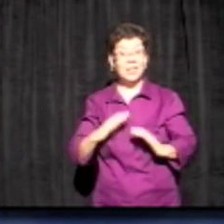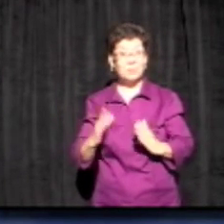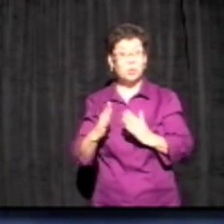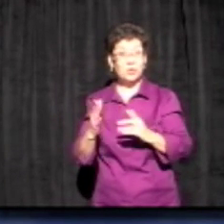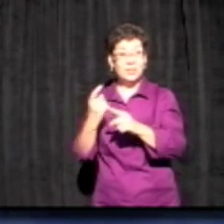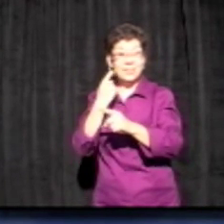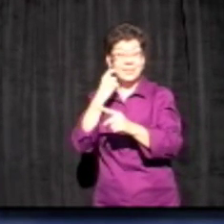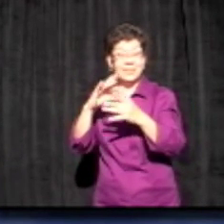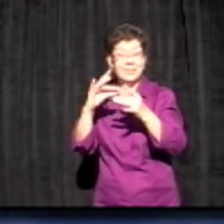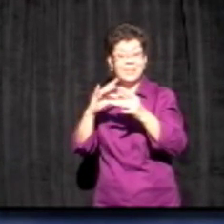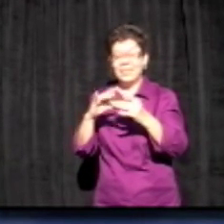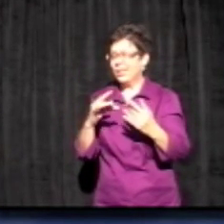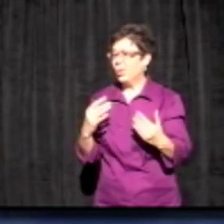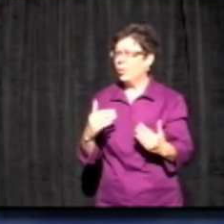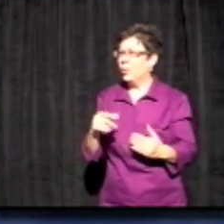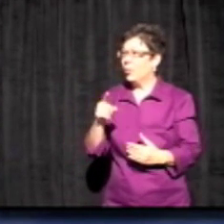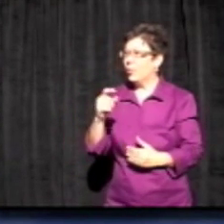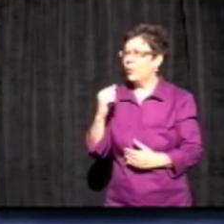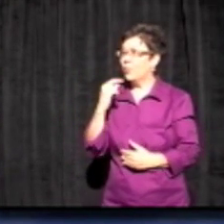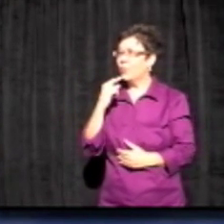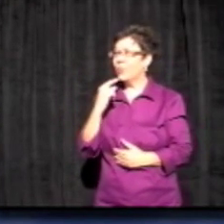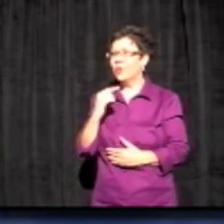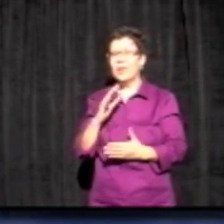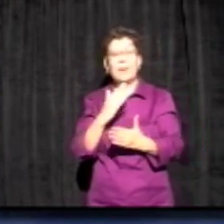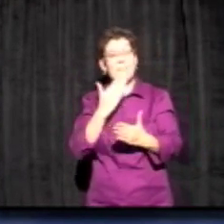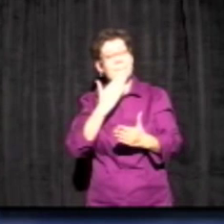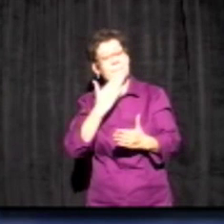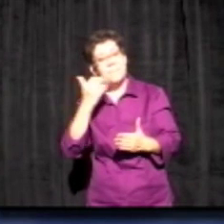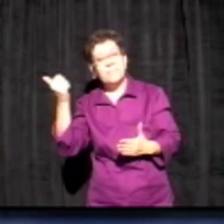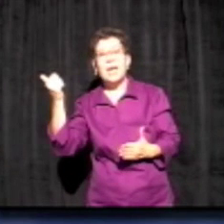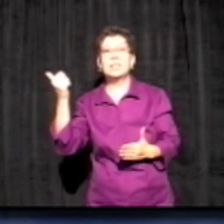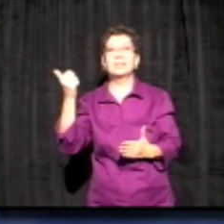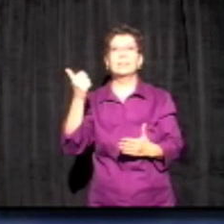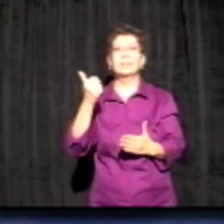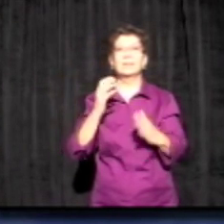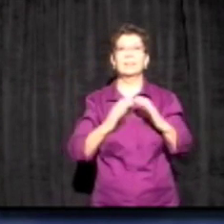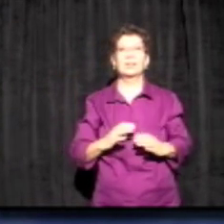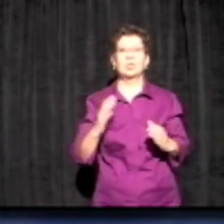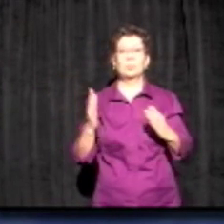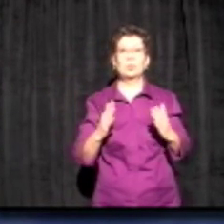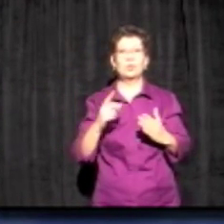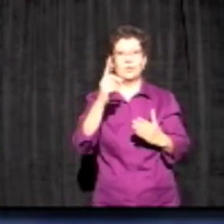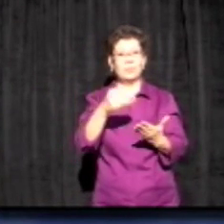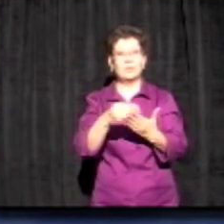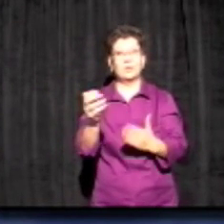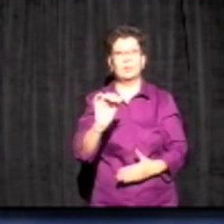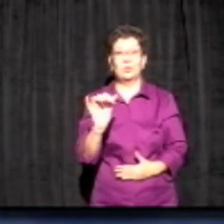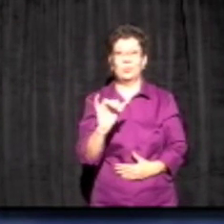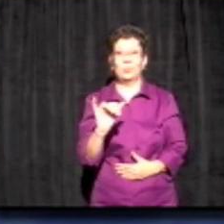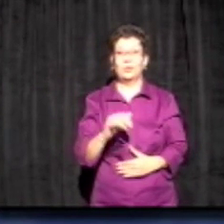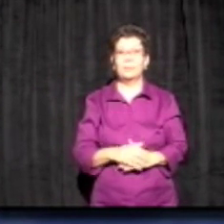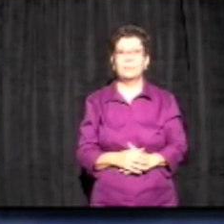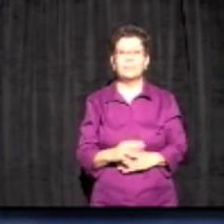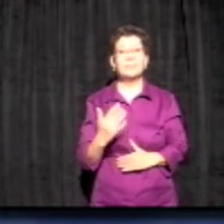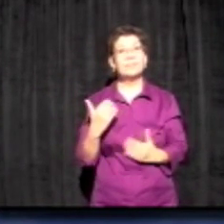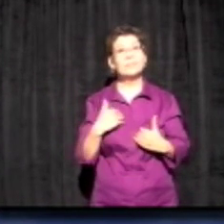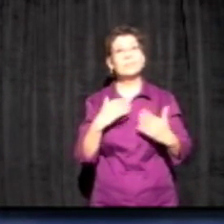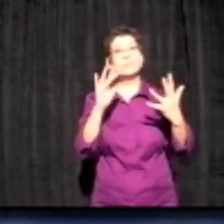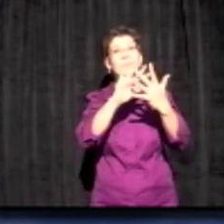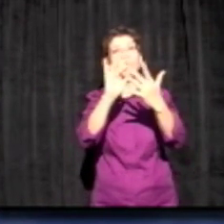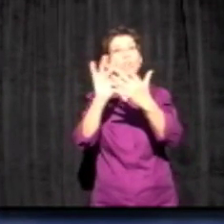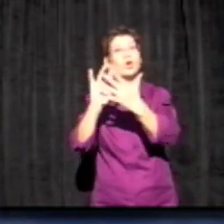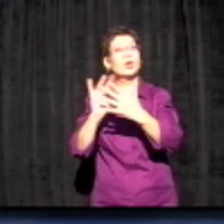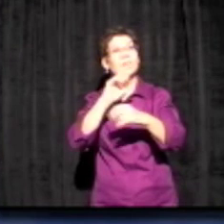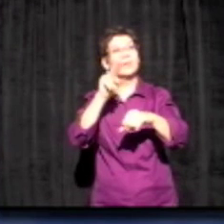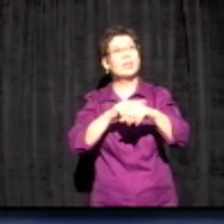it. VPG is dedicated to providing the best customer service in the industry, offering a network of